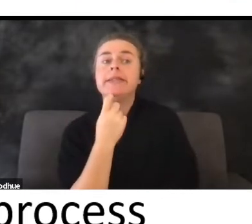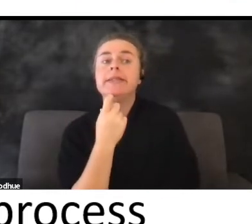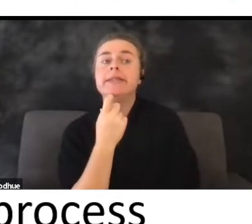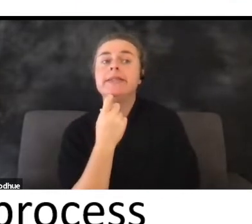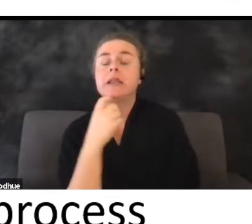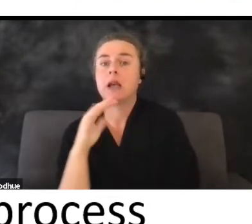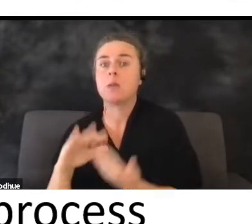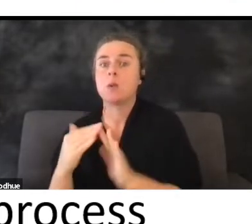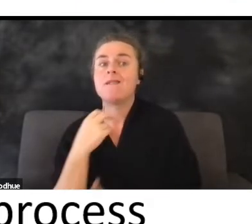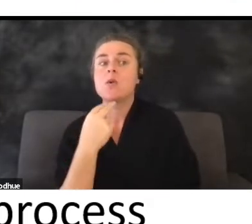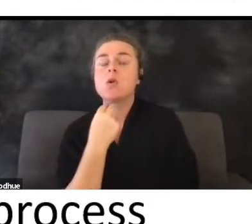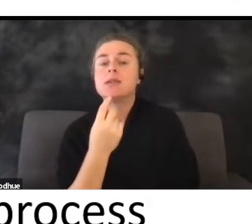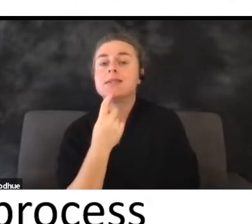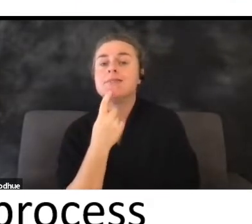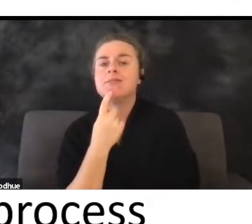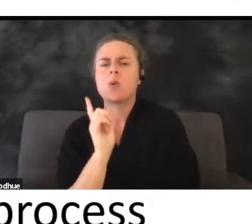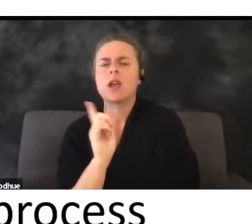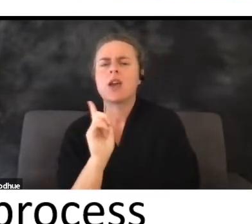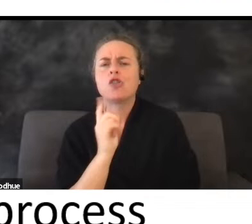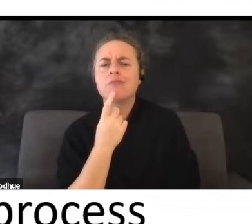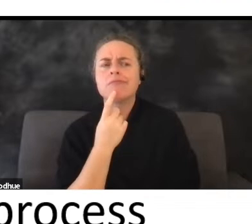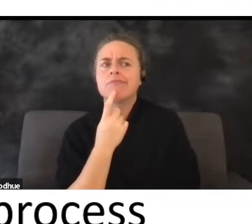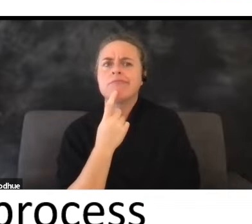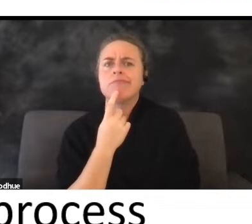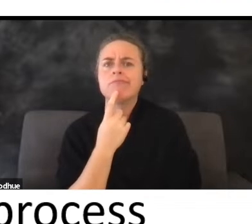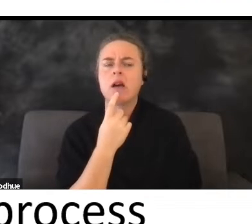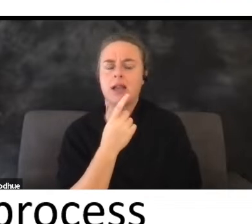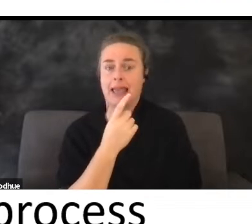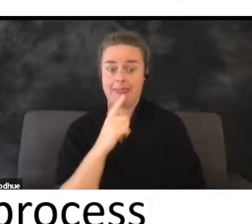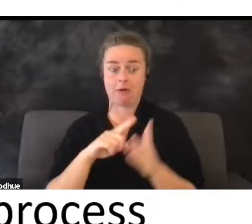of the community was really not featured prominently